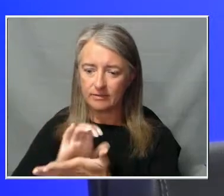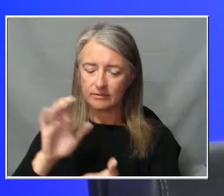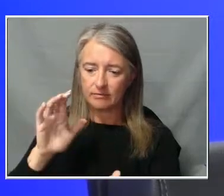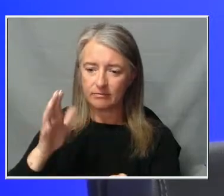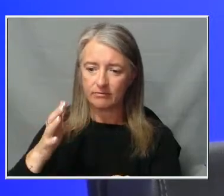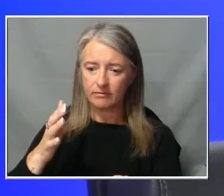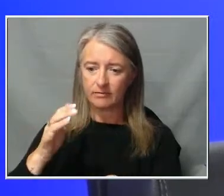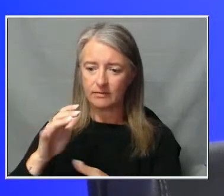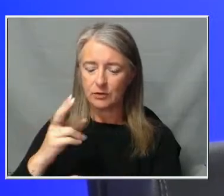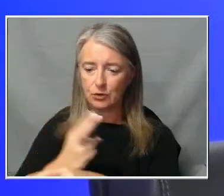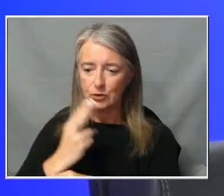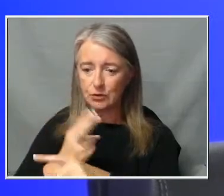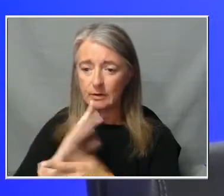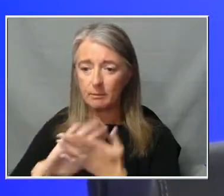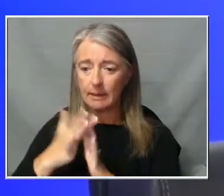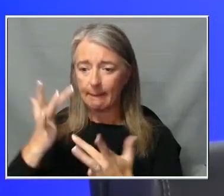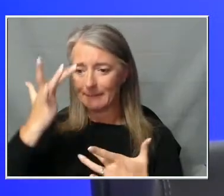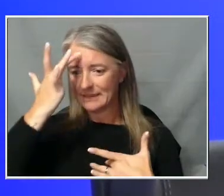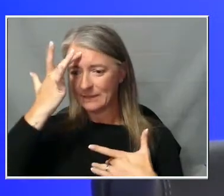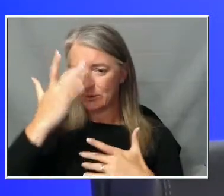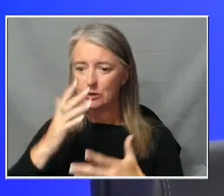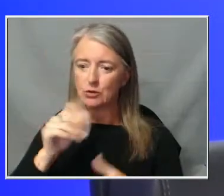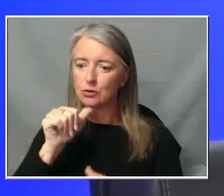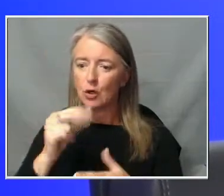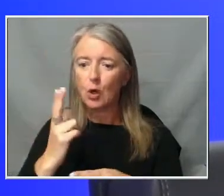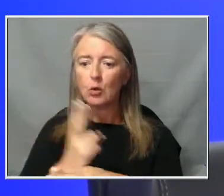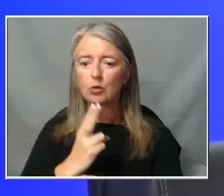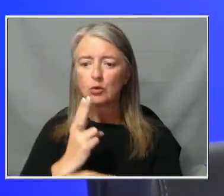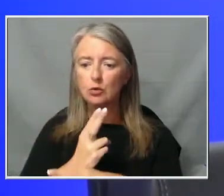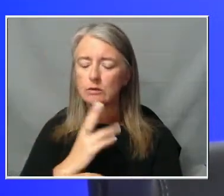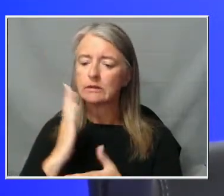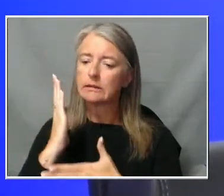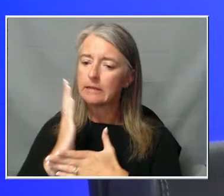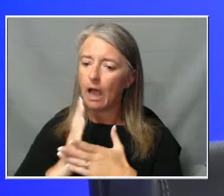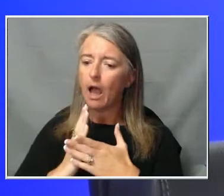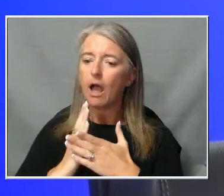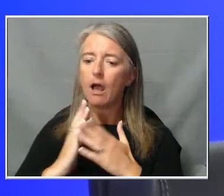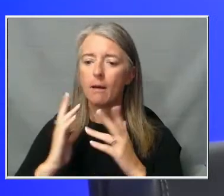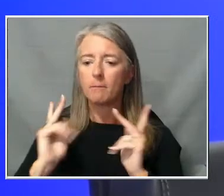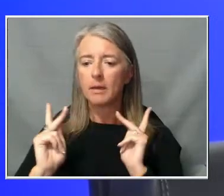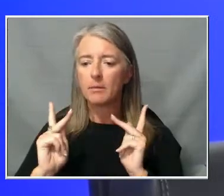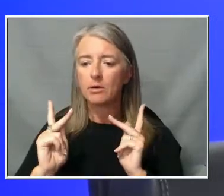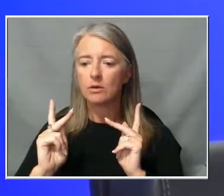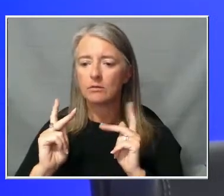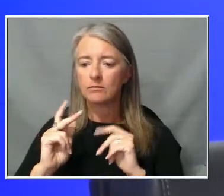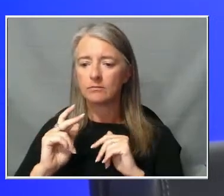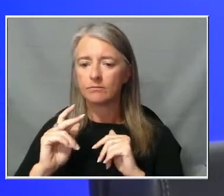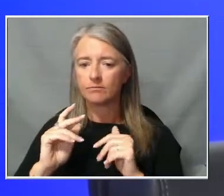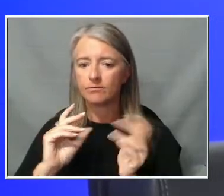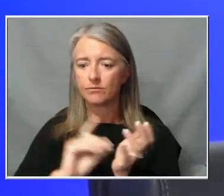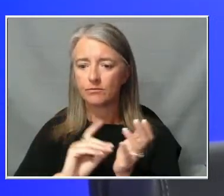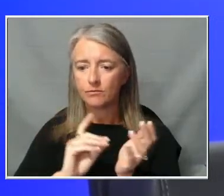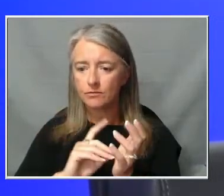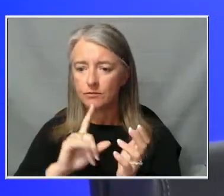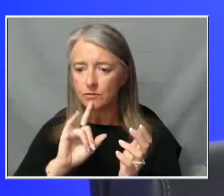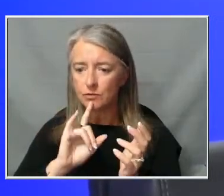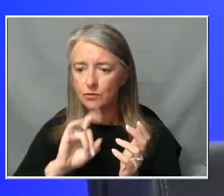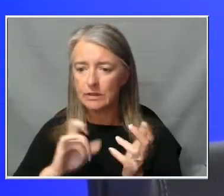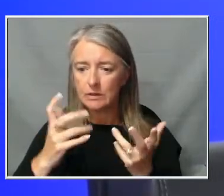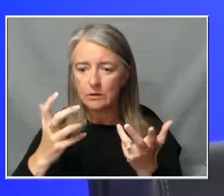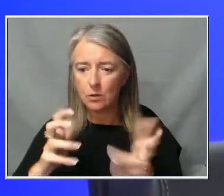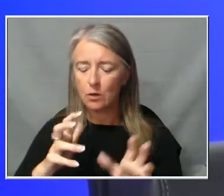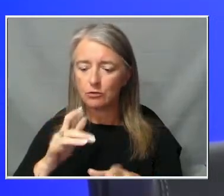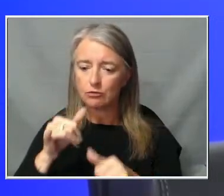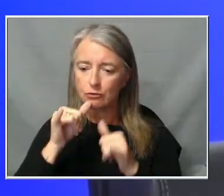shied away from that one, but we still use it in certain people, maybe a healthcare provider, maybe somebody who really does not want to drink, we use